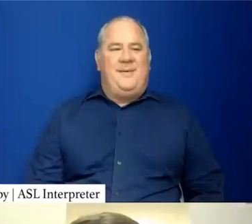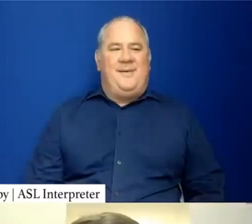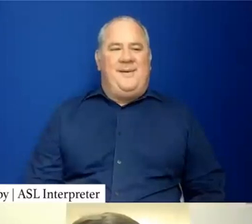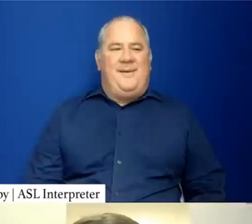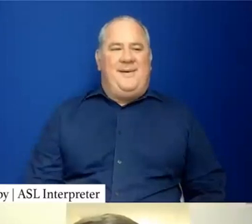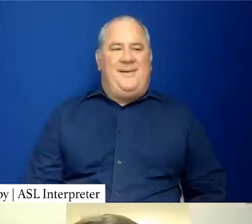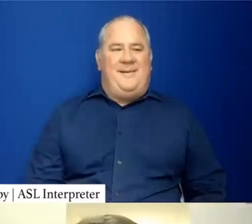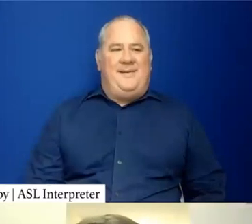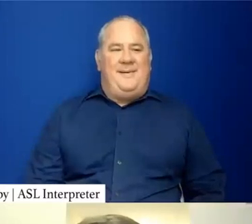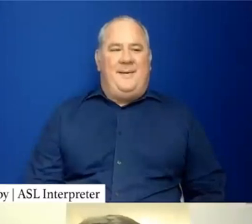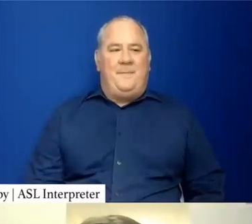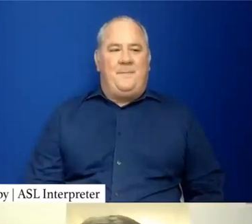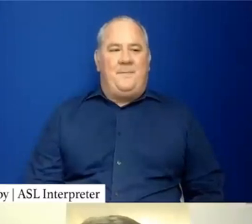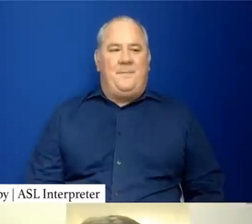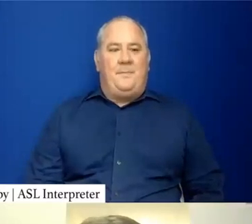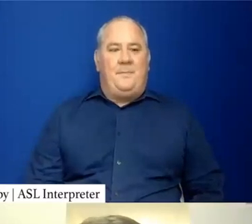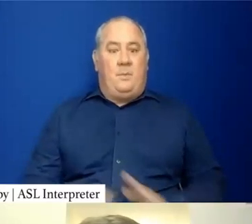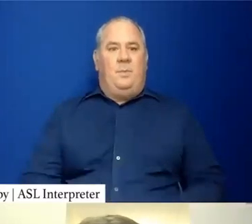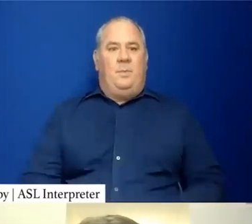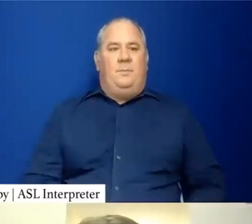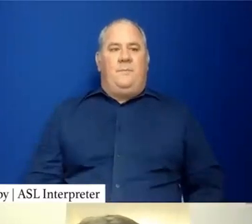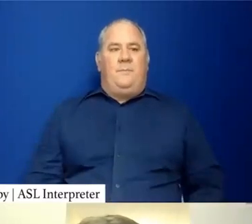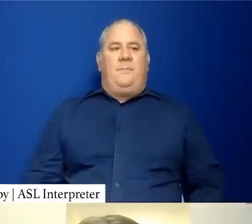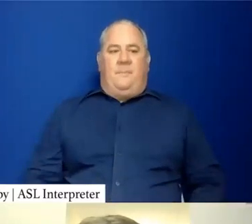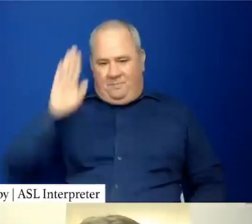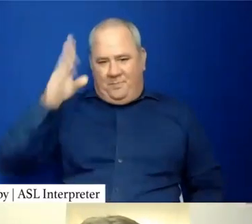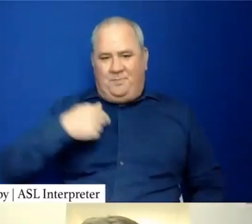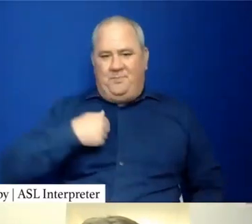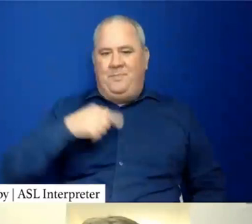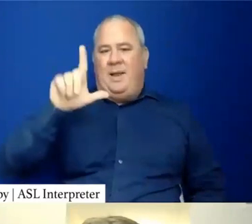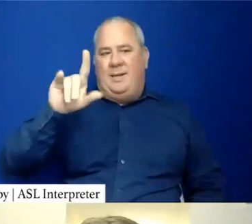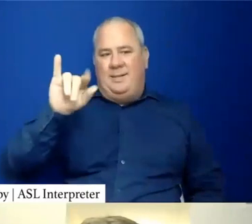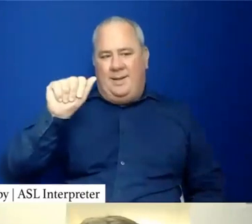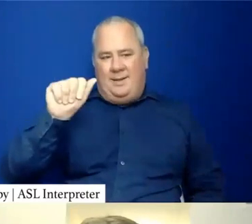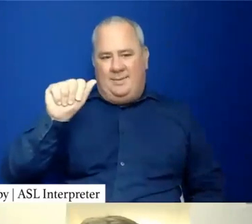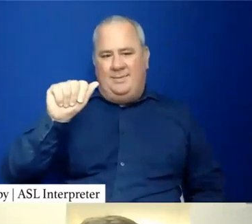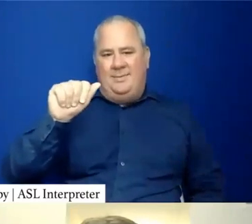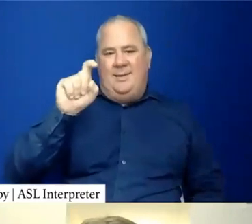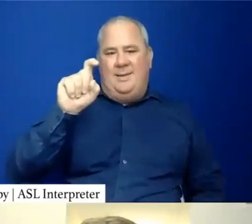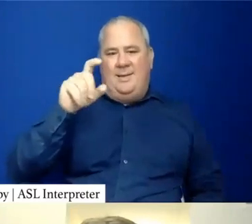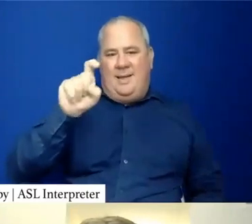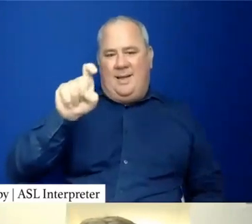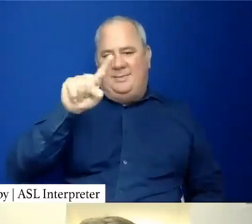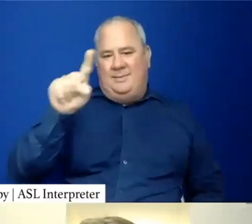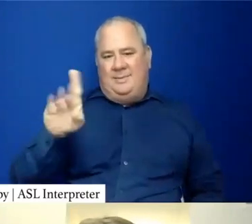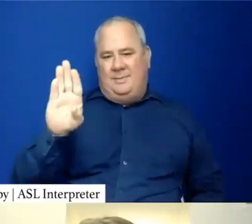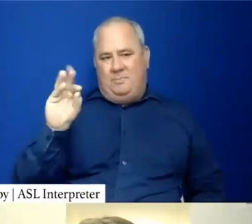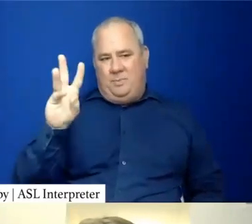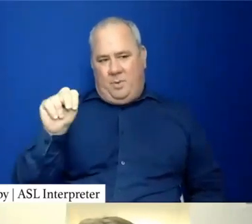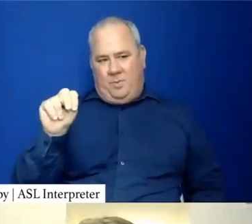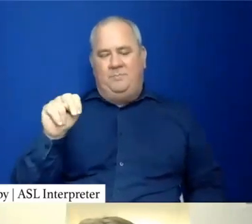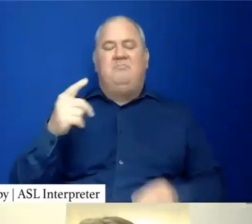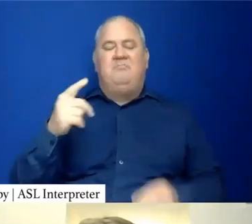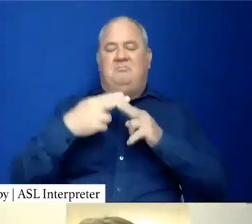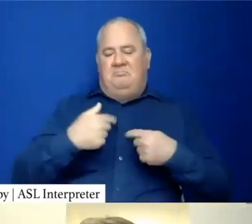Welcome. My name is Lydia XC Brown, pronouns they, them. I am the Autistic Woman and